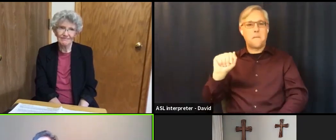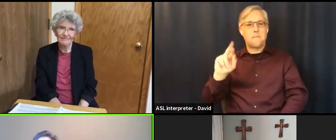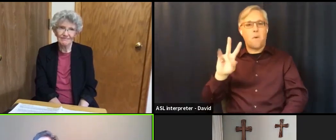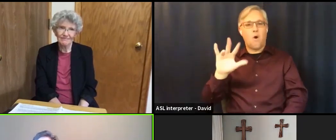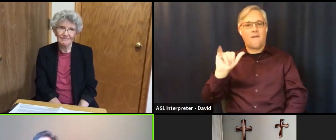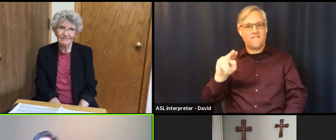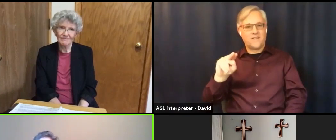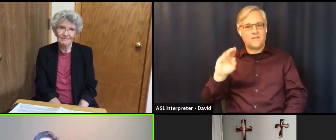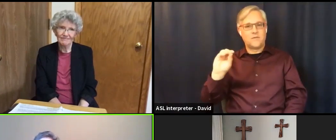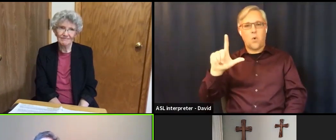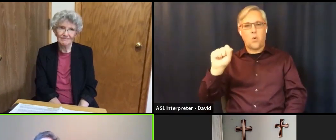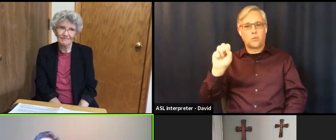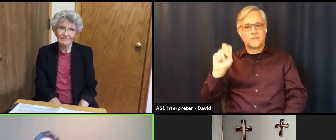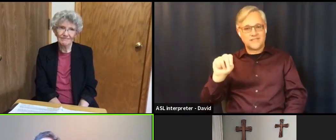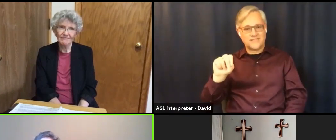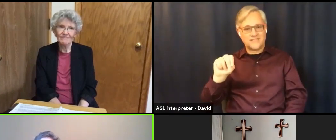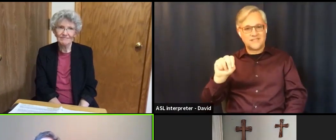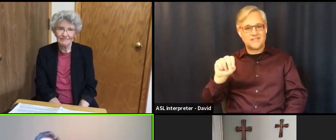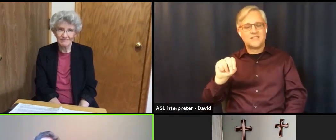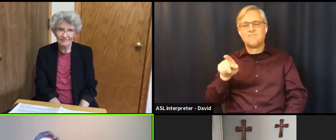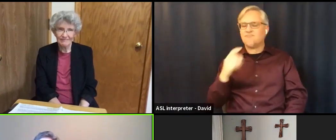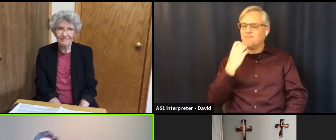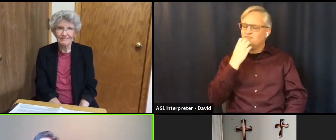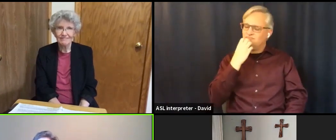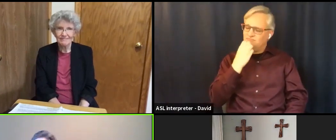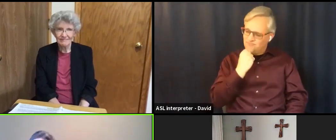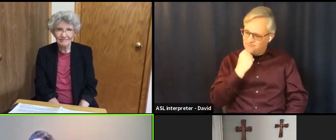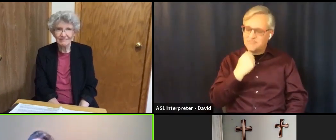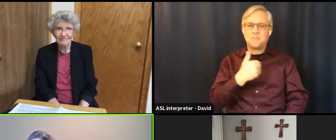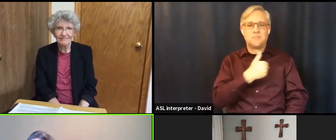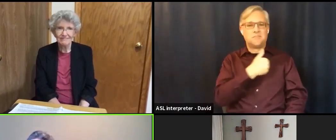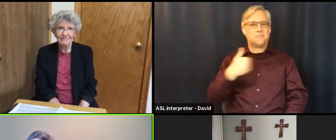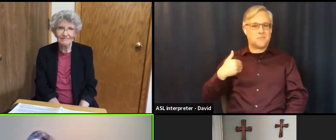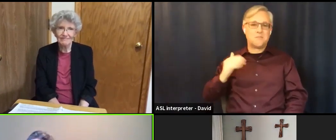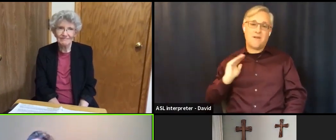a beloved member of the Bread of Life congregation.